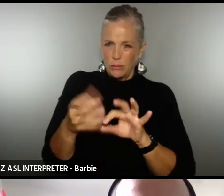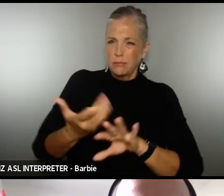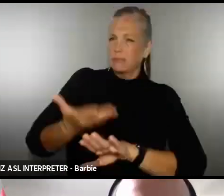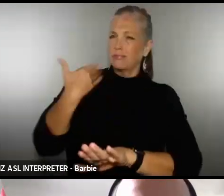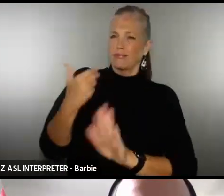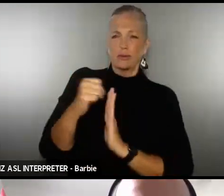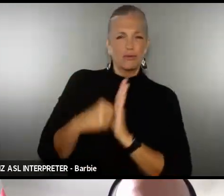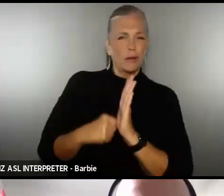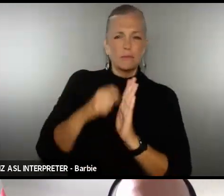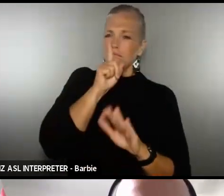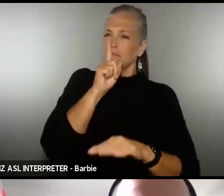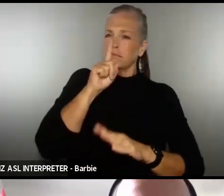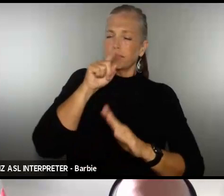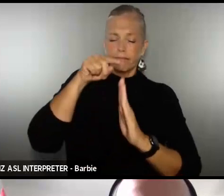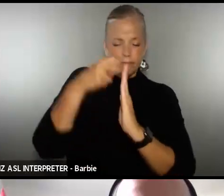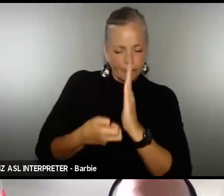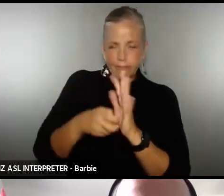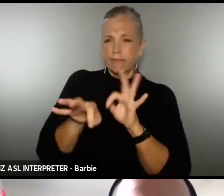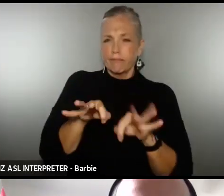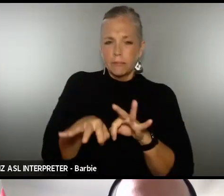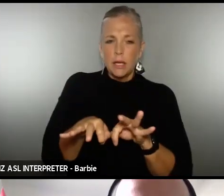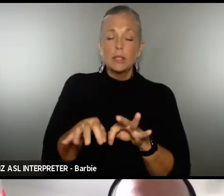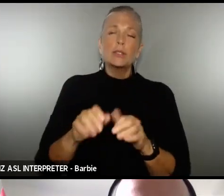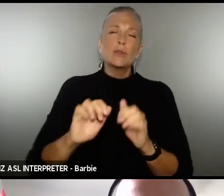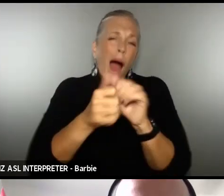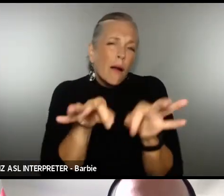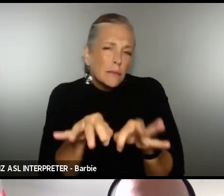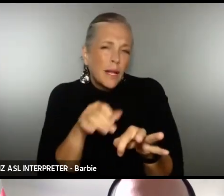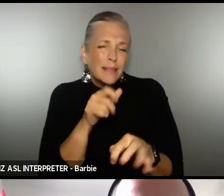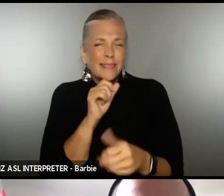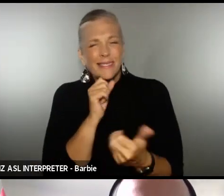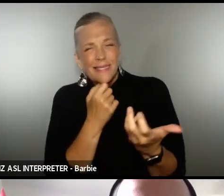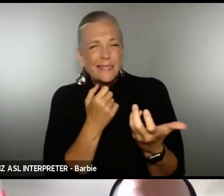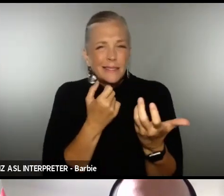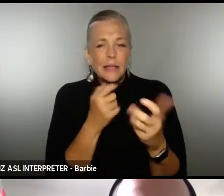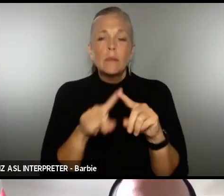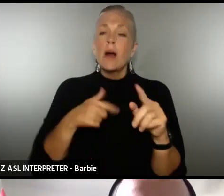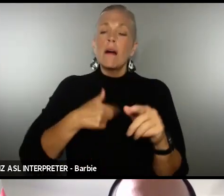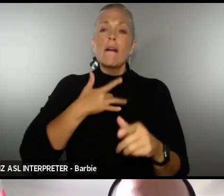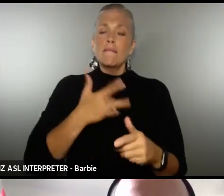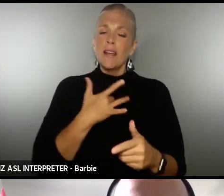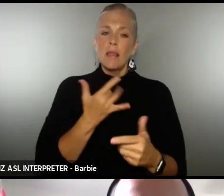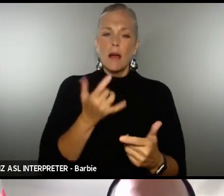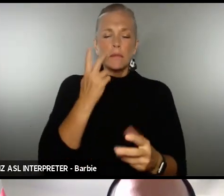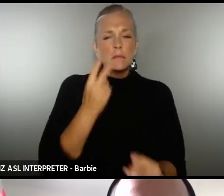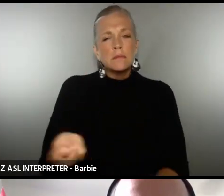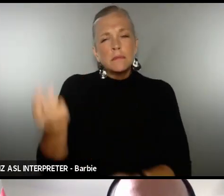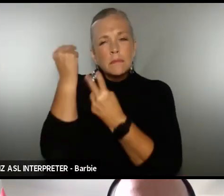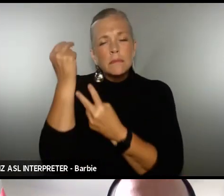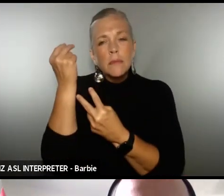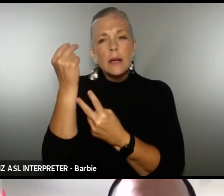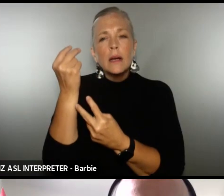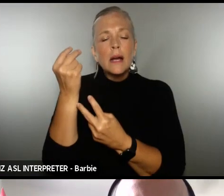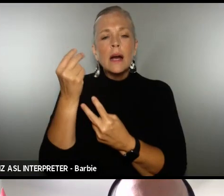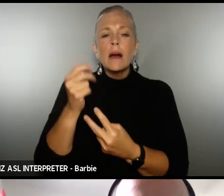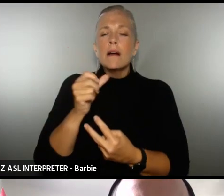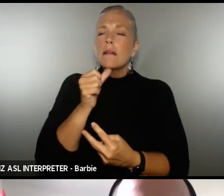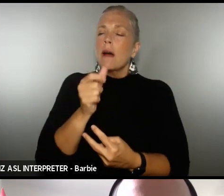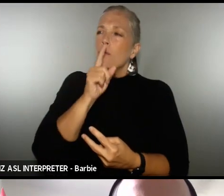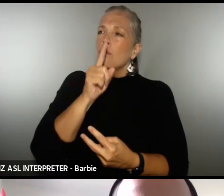feel like this, I don't know how to explain this, but I feel like it's one of those memory bits where he feels like he's kind of not suffering from PTSD, but